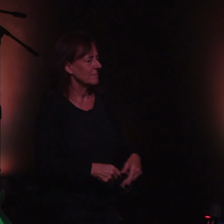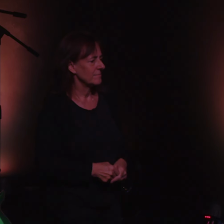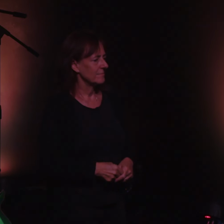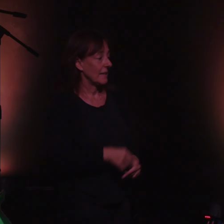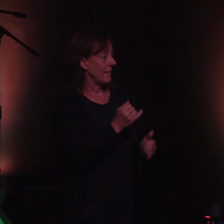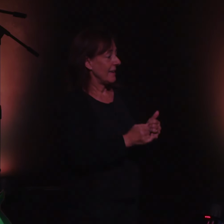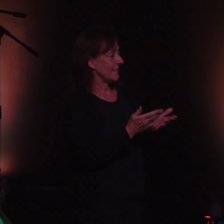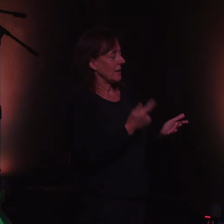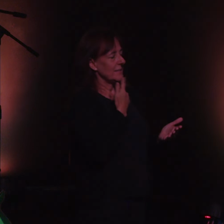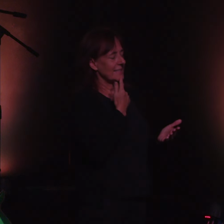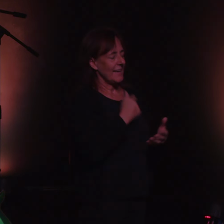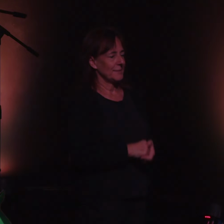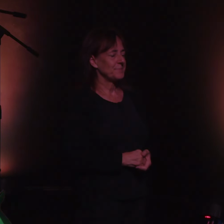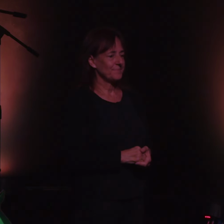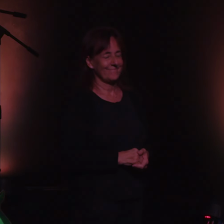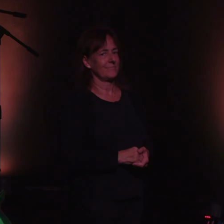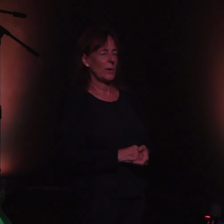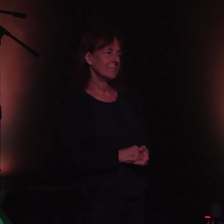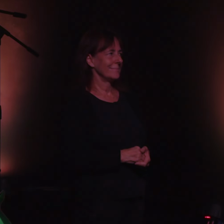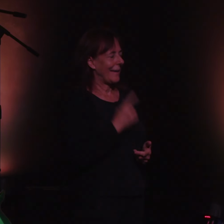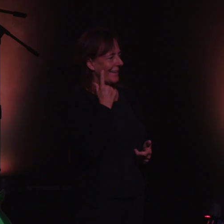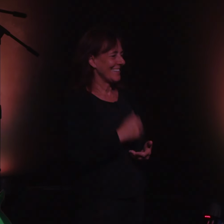Last thing I'll say, I promise. I know I've said that four times.